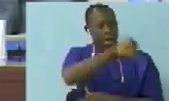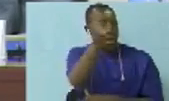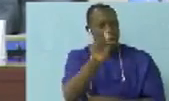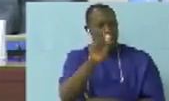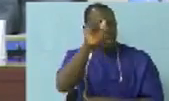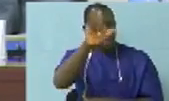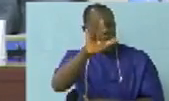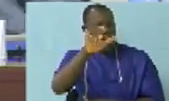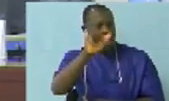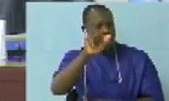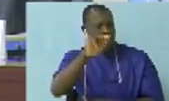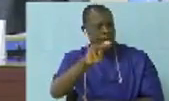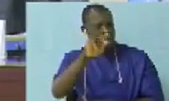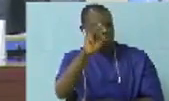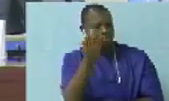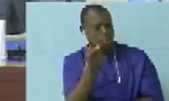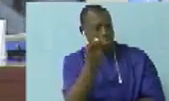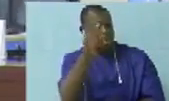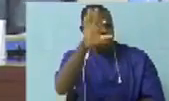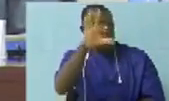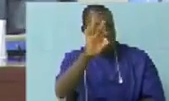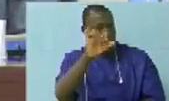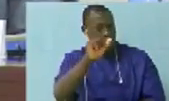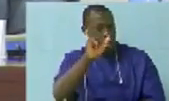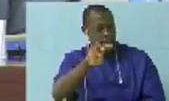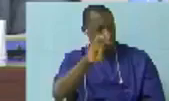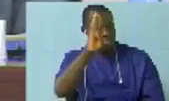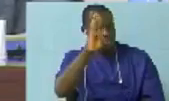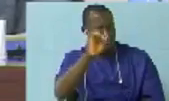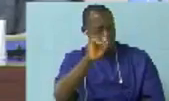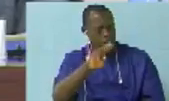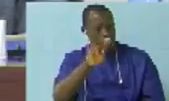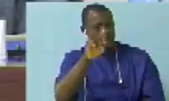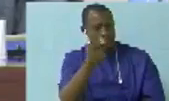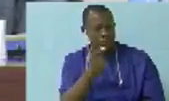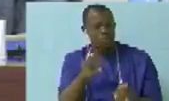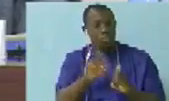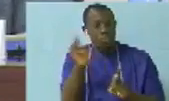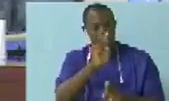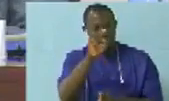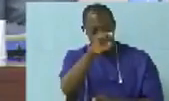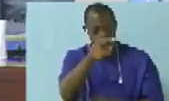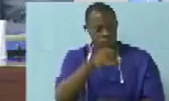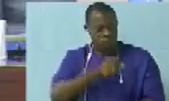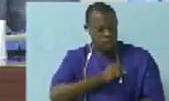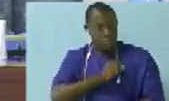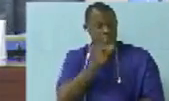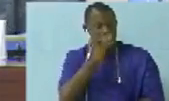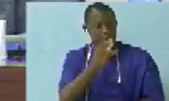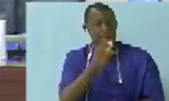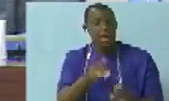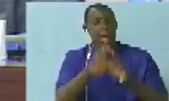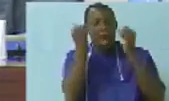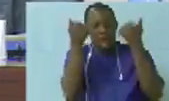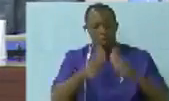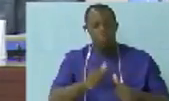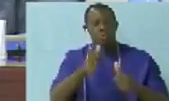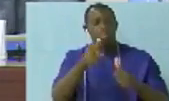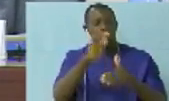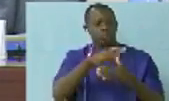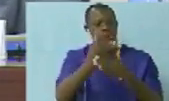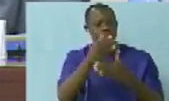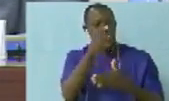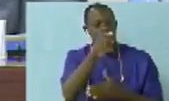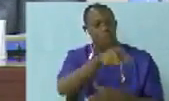and Lantombo, what you claim to have transpired between you and Lantombo, and also what